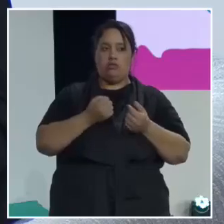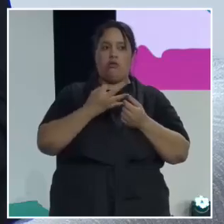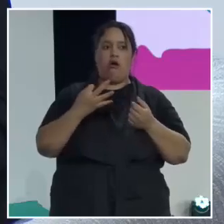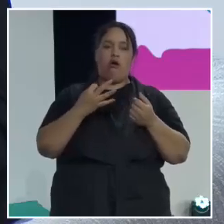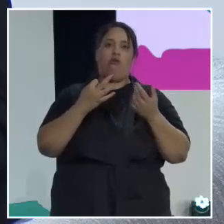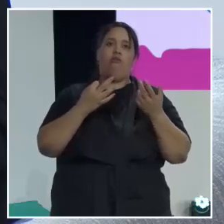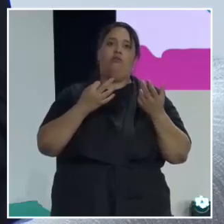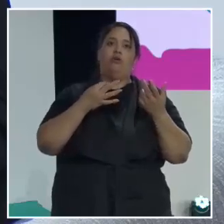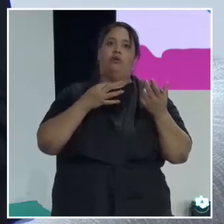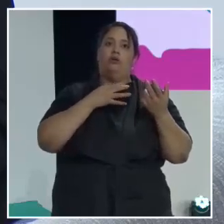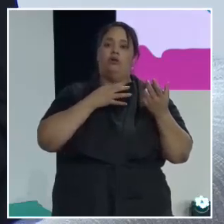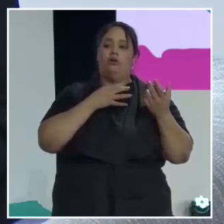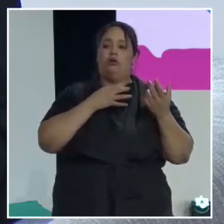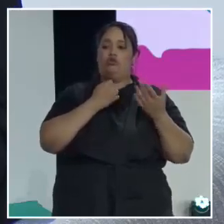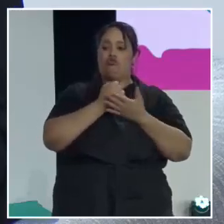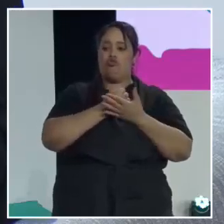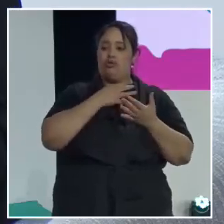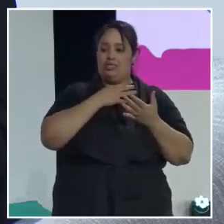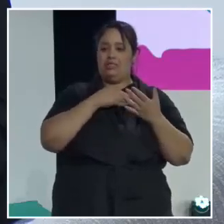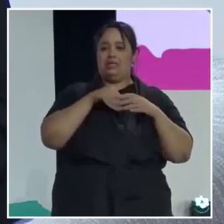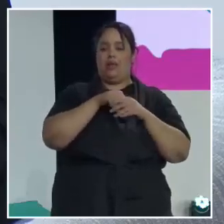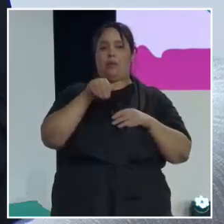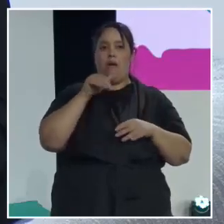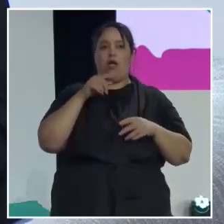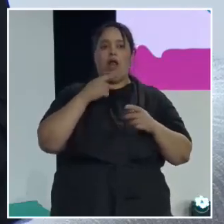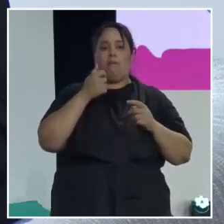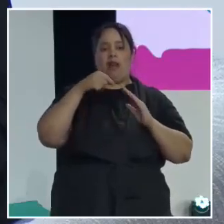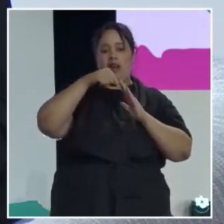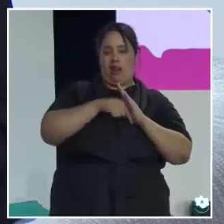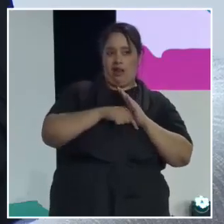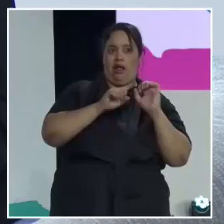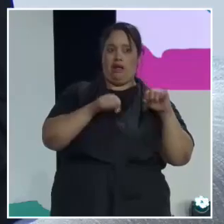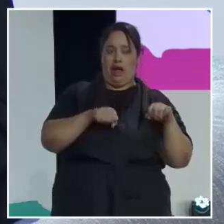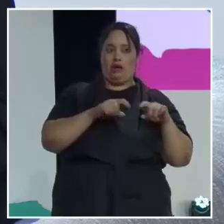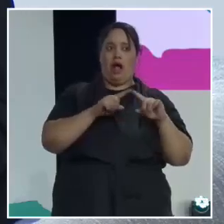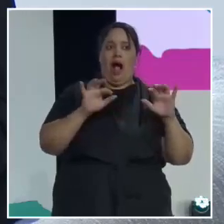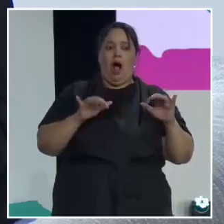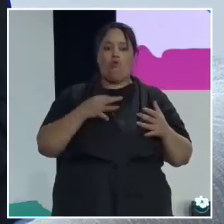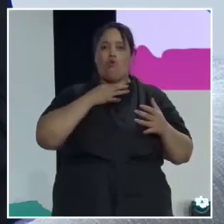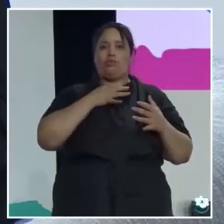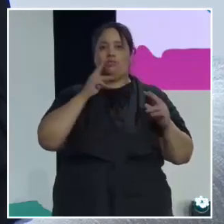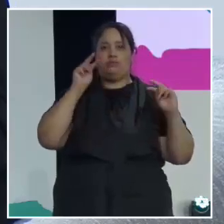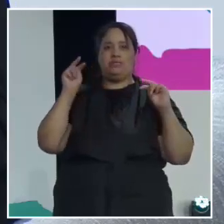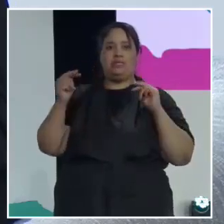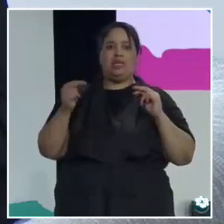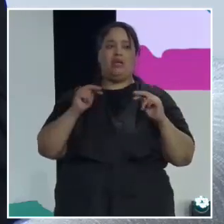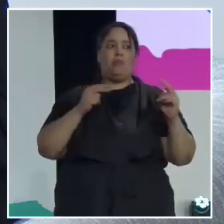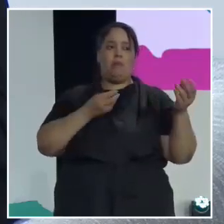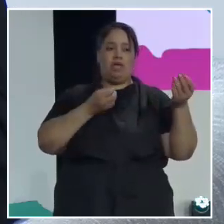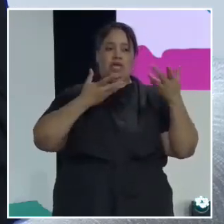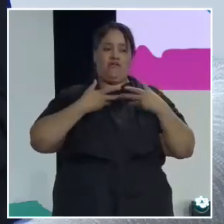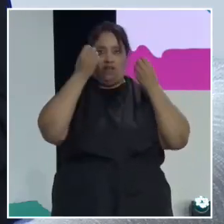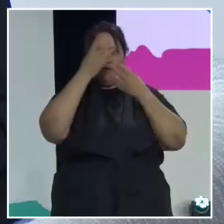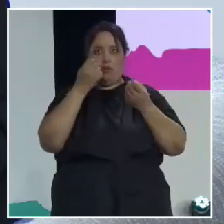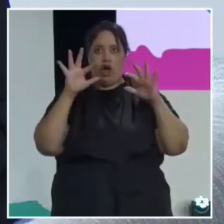So it's something that we could expand, which would relate to what NDD said earlier on, how risk is perceived. So probably providing information, measuring